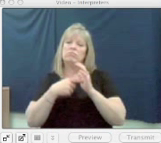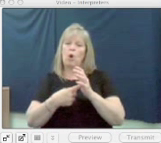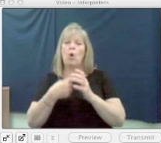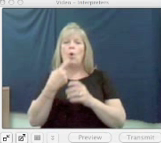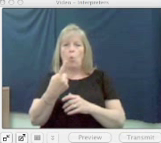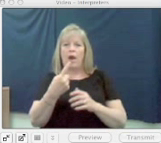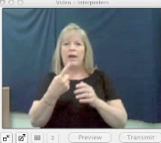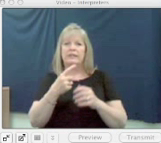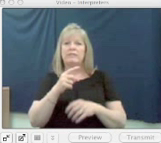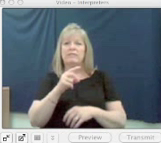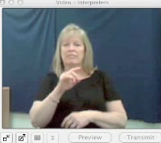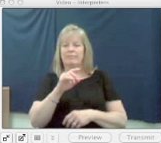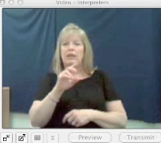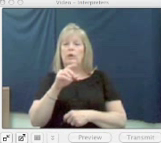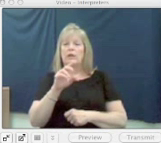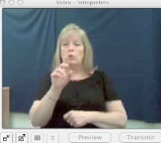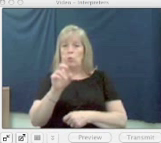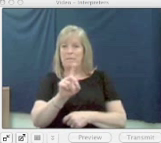the constellation of demands.